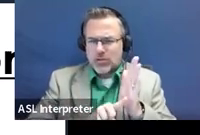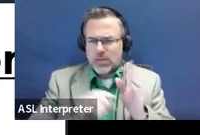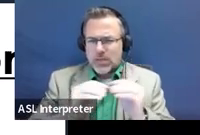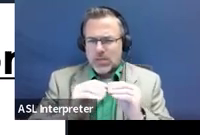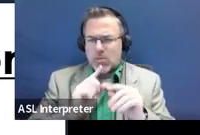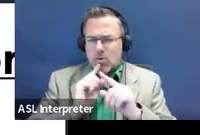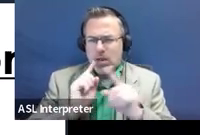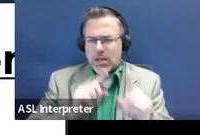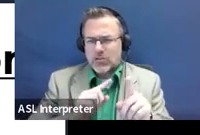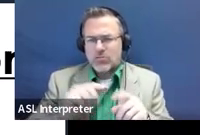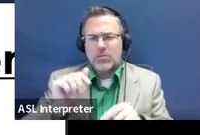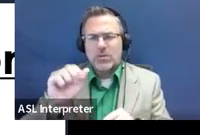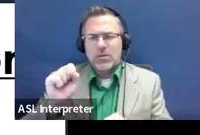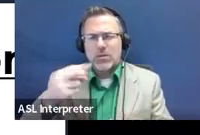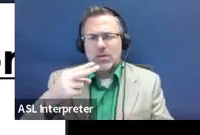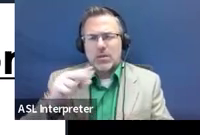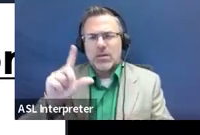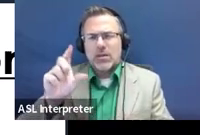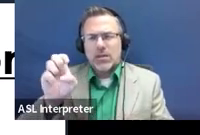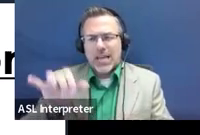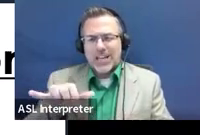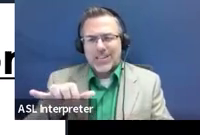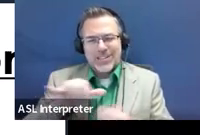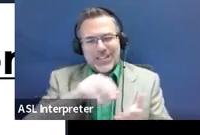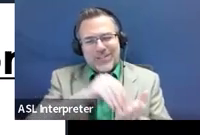Ashley's writing that down for me. Thank you.